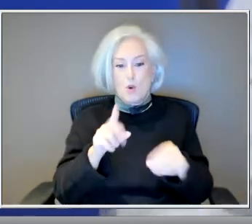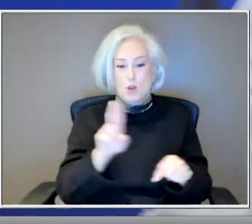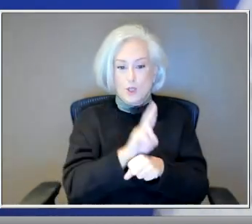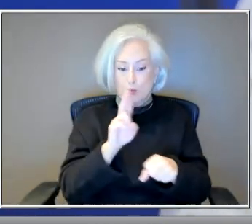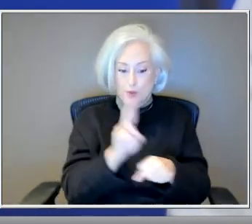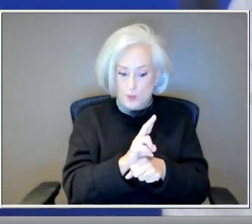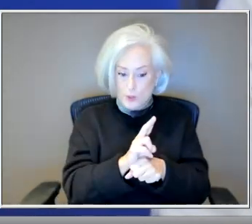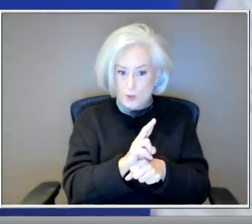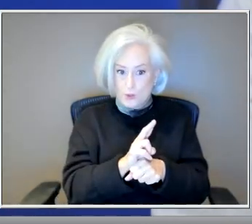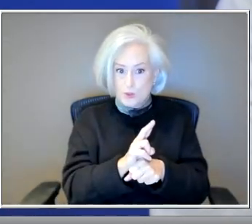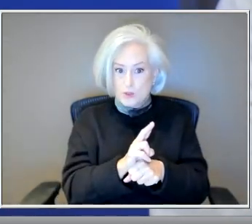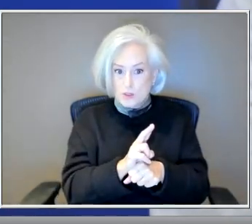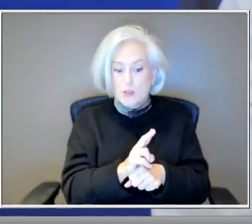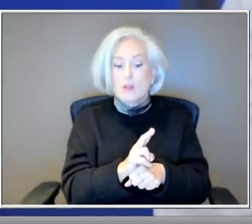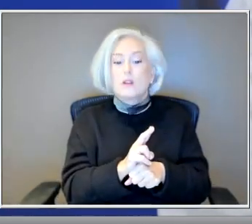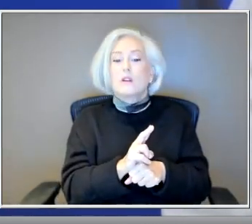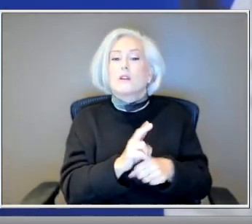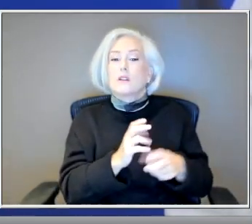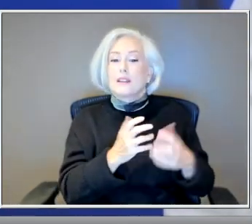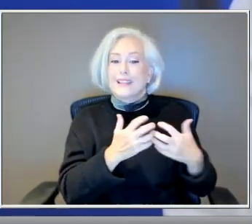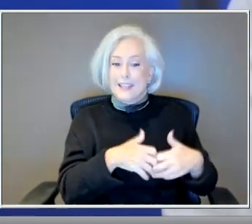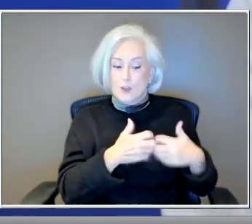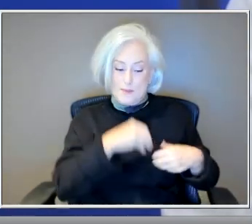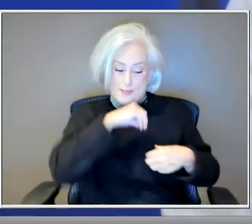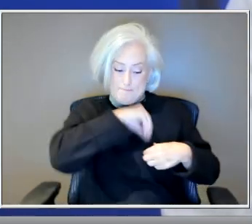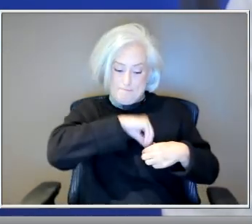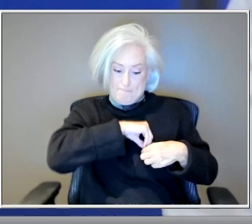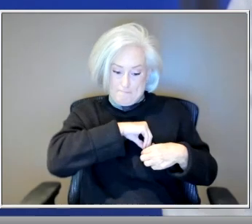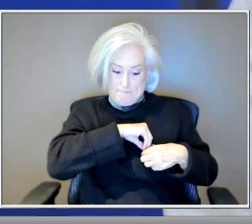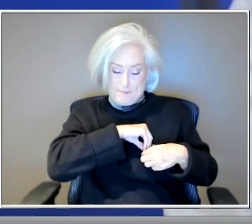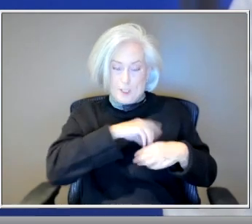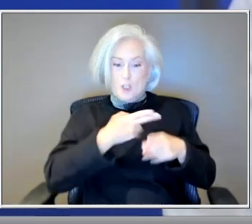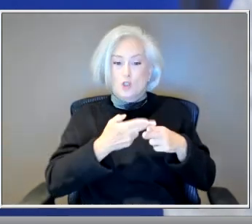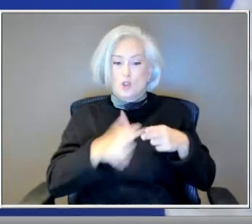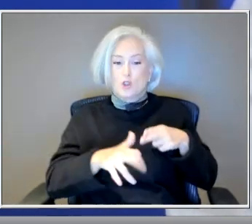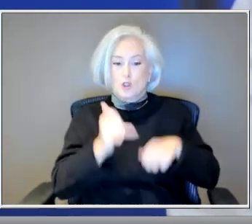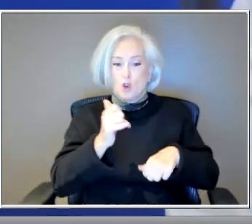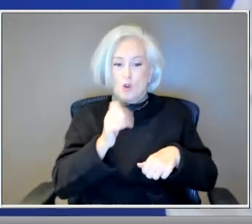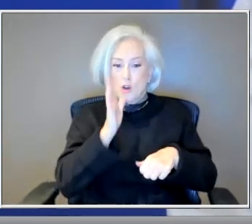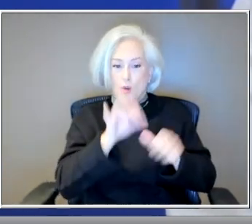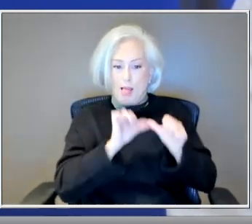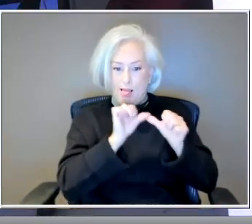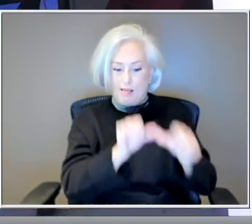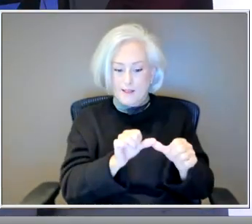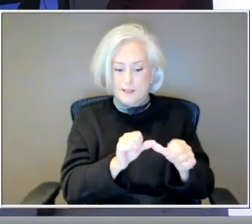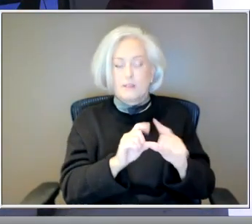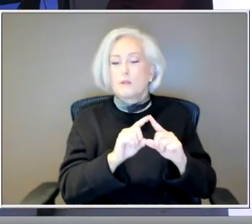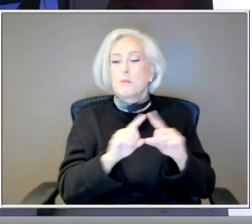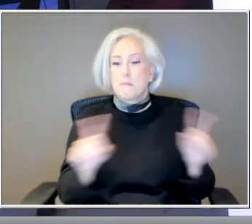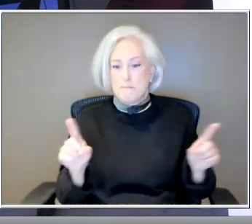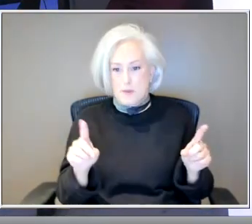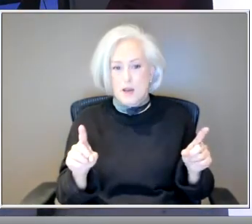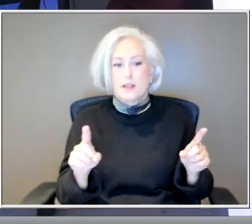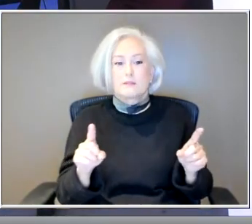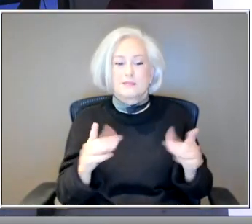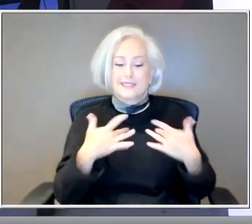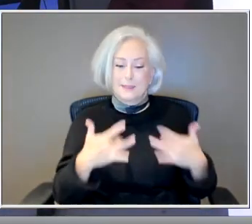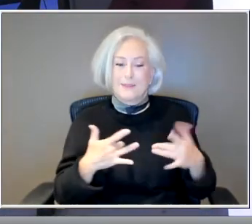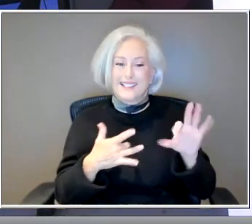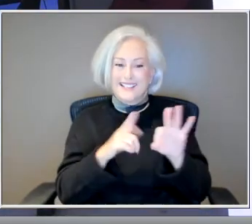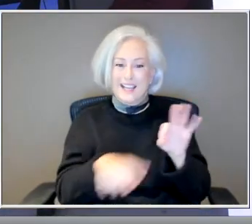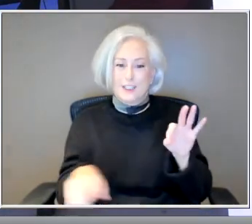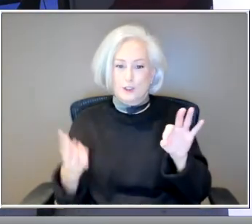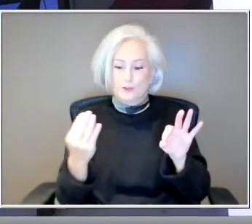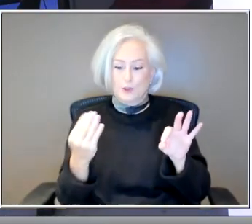the shorter that life is. But still, it's usually on average about 8 to 9 years. Okay, great. Jamie asks,